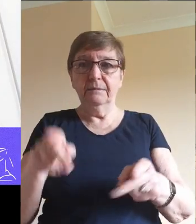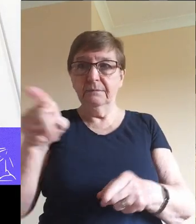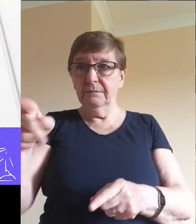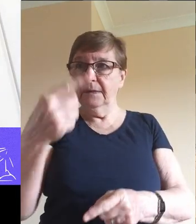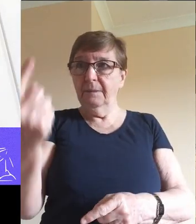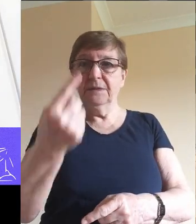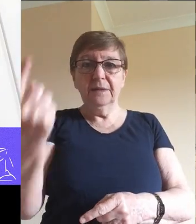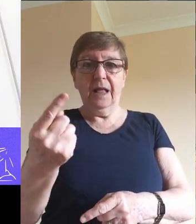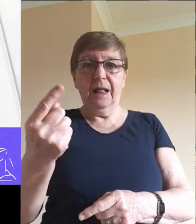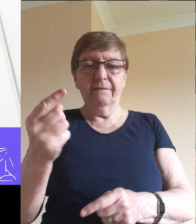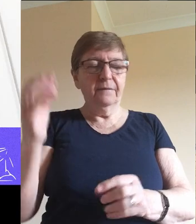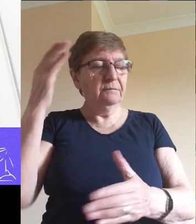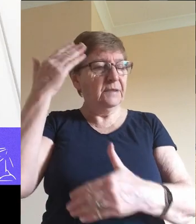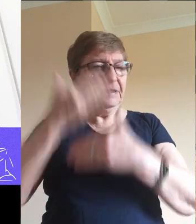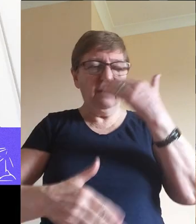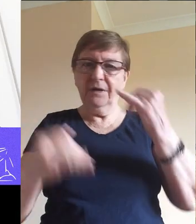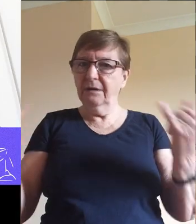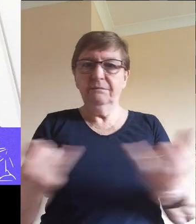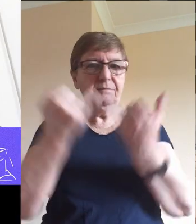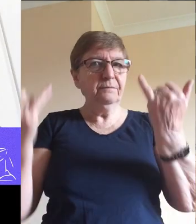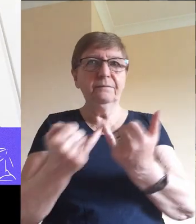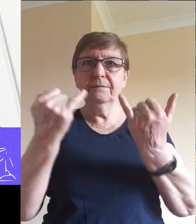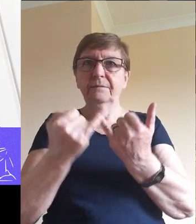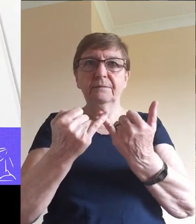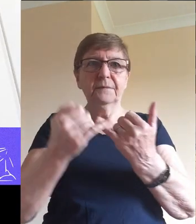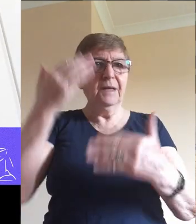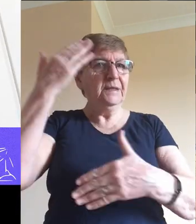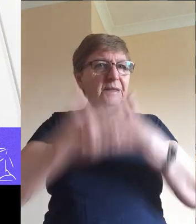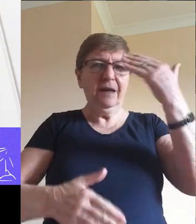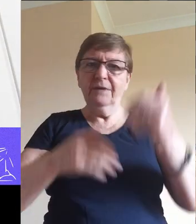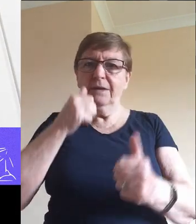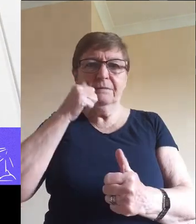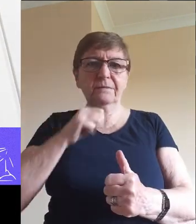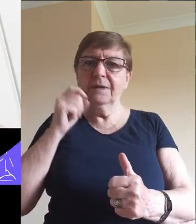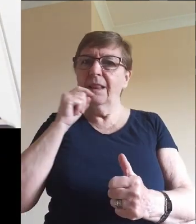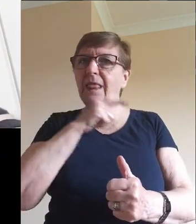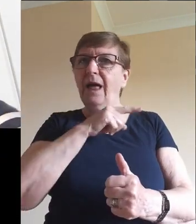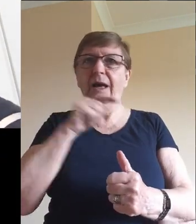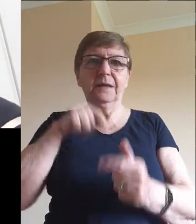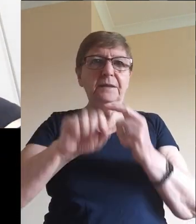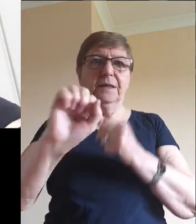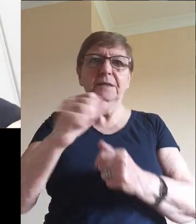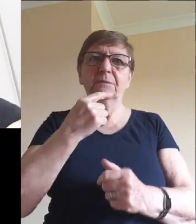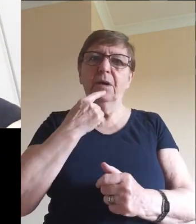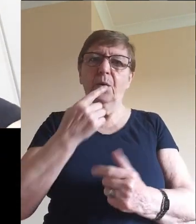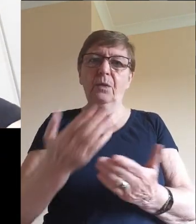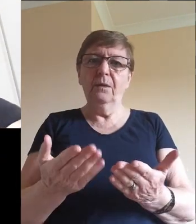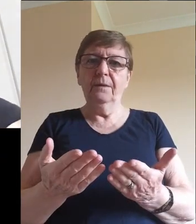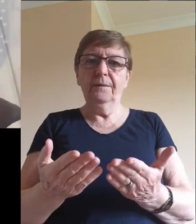no violence, nor was any deceit in his mouth.